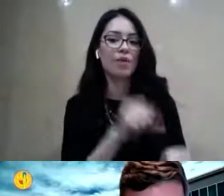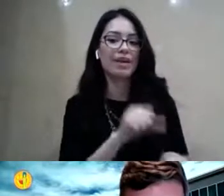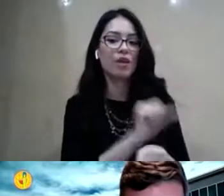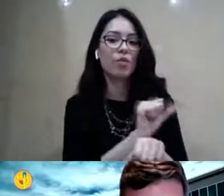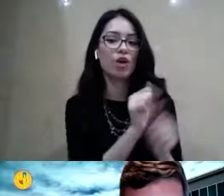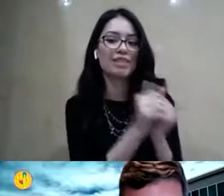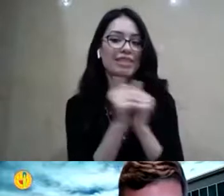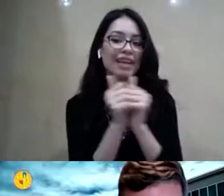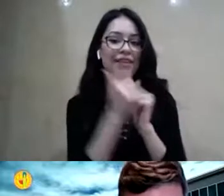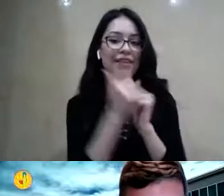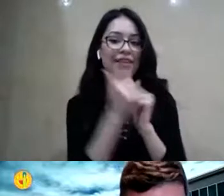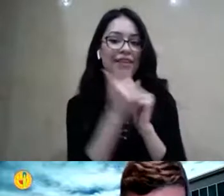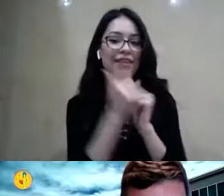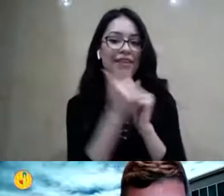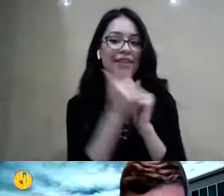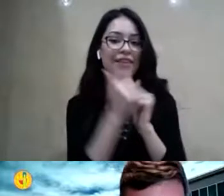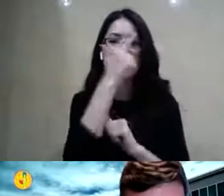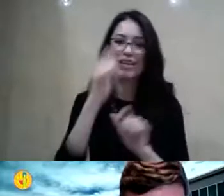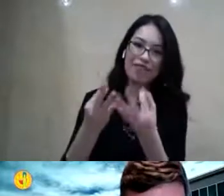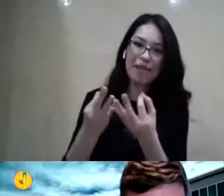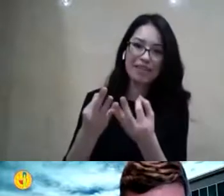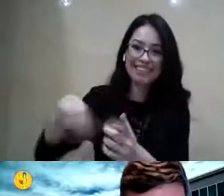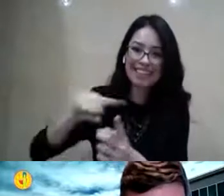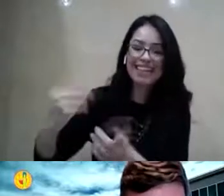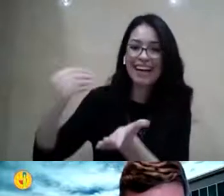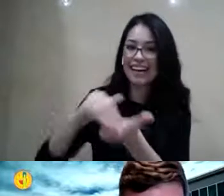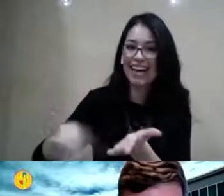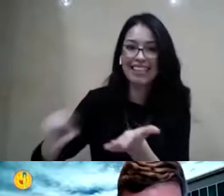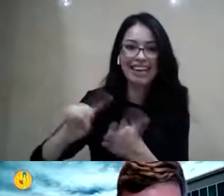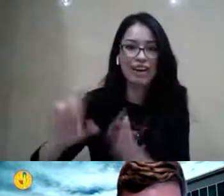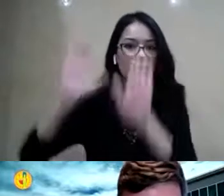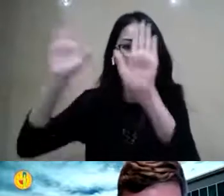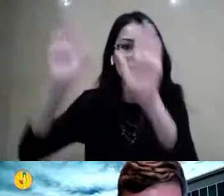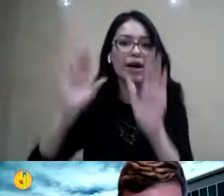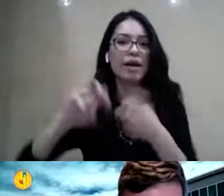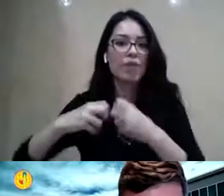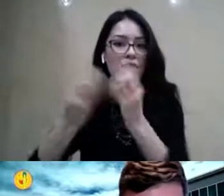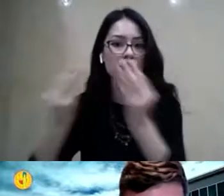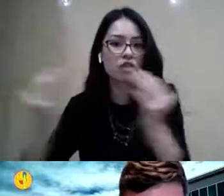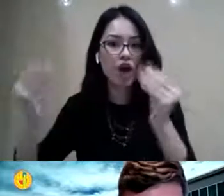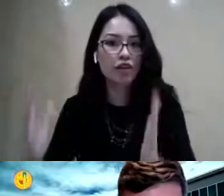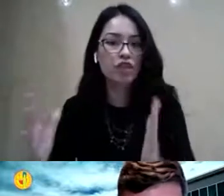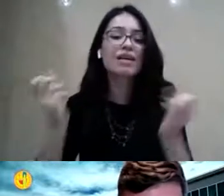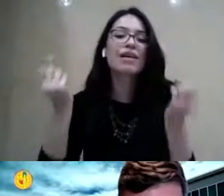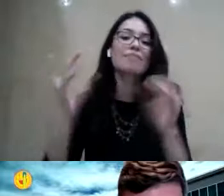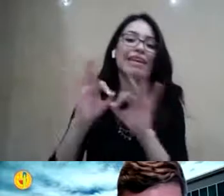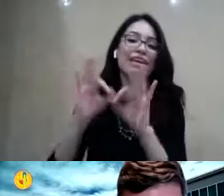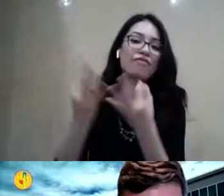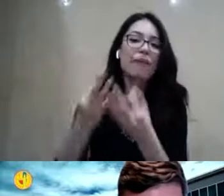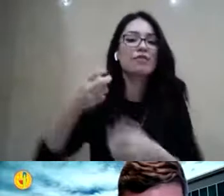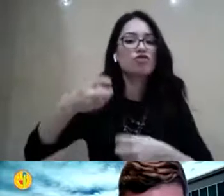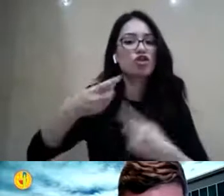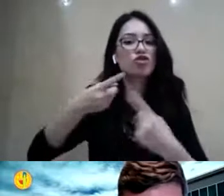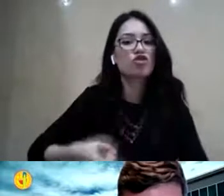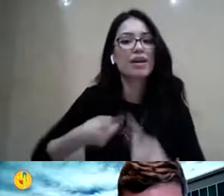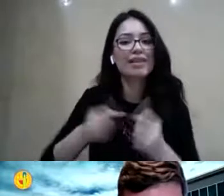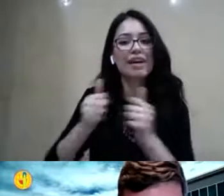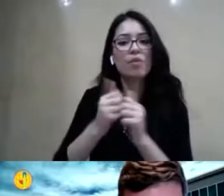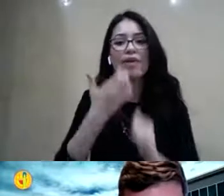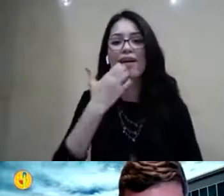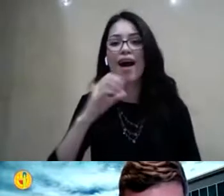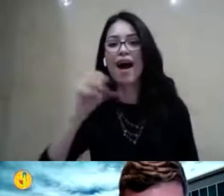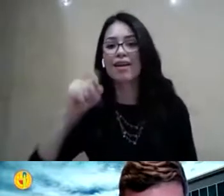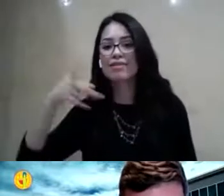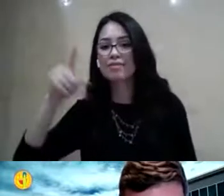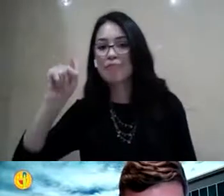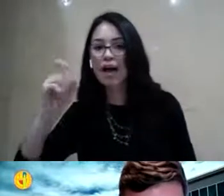problem solvers. You know, in Board District 7, a lot of our families are struggling with hotspots and stable internet, not the 900 folks on this call tonight,